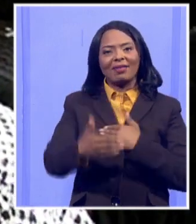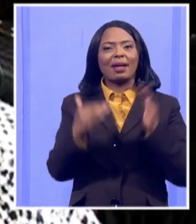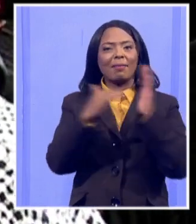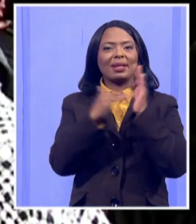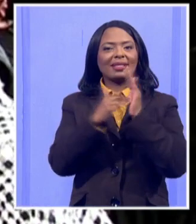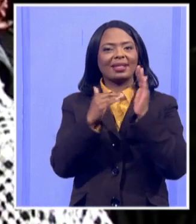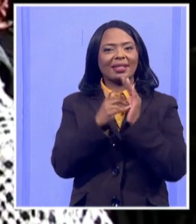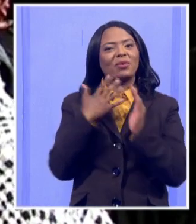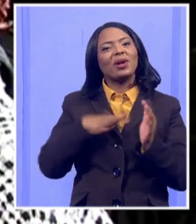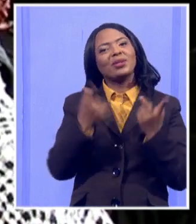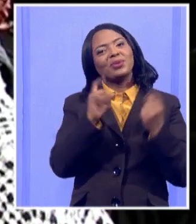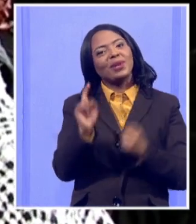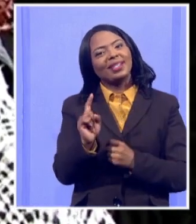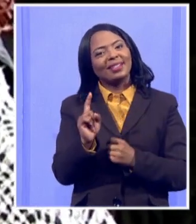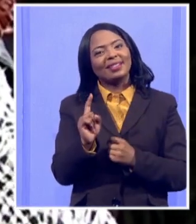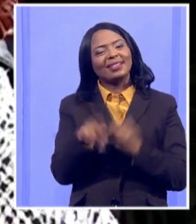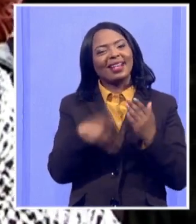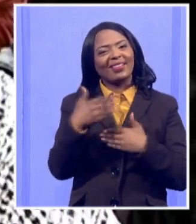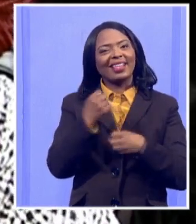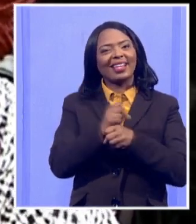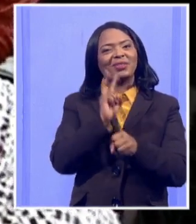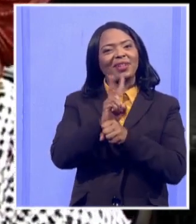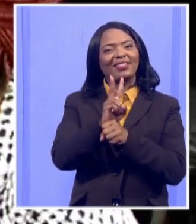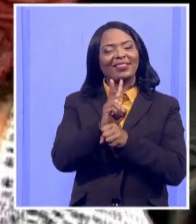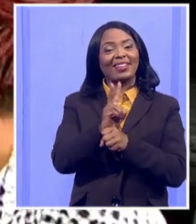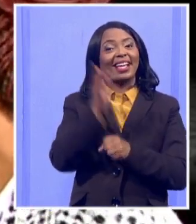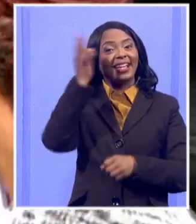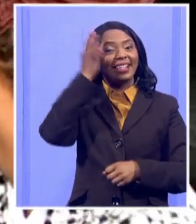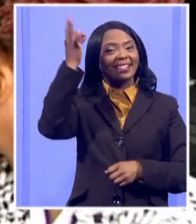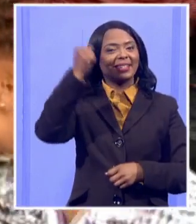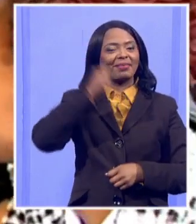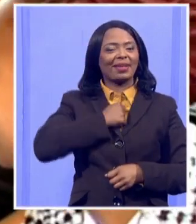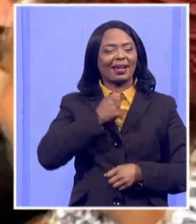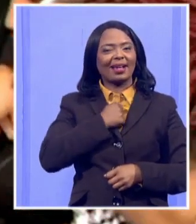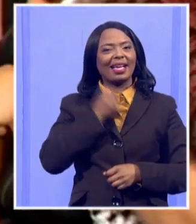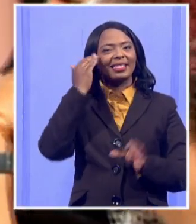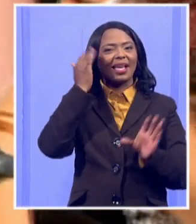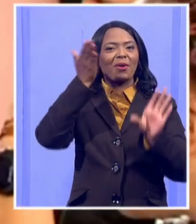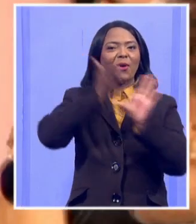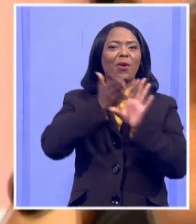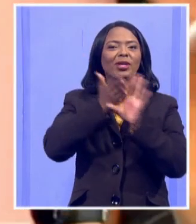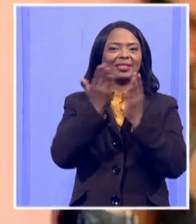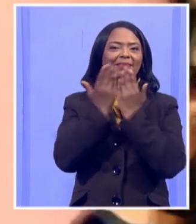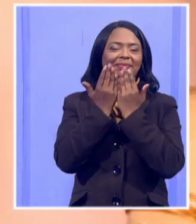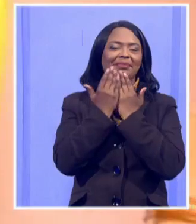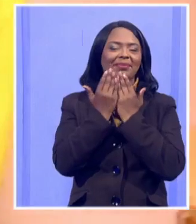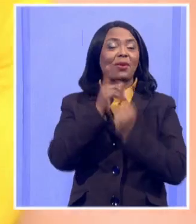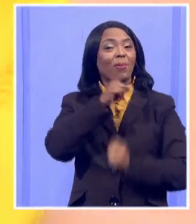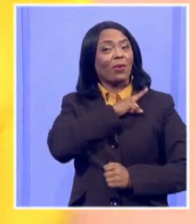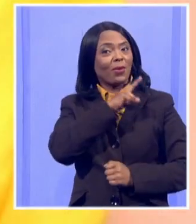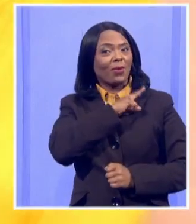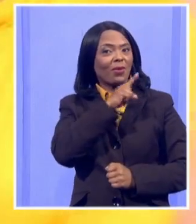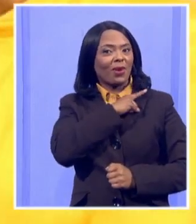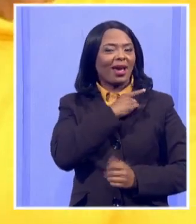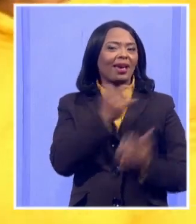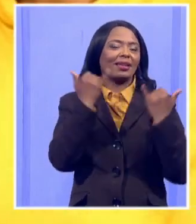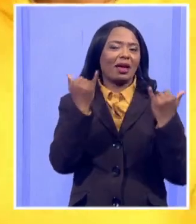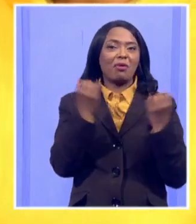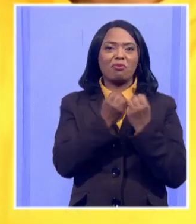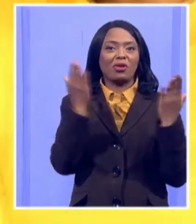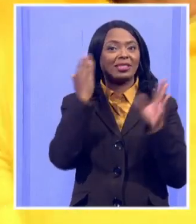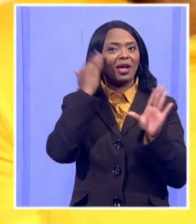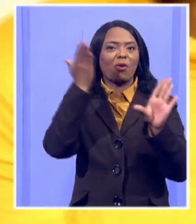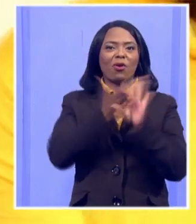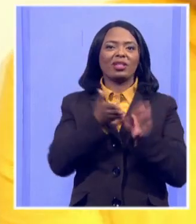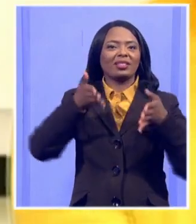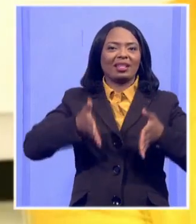you like to do beyond grade 12? My dream is to become a psychologist. The reason I say so is because we don't have a lot of those,